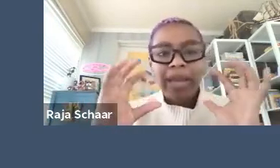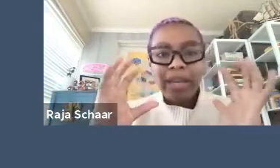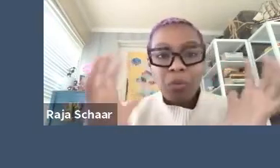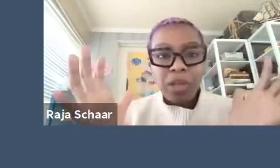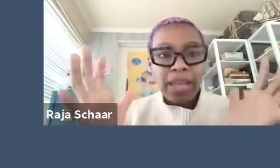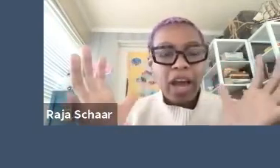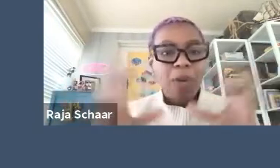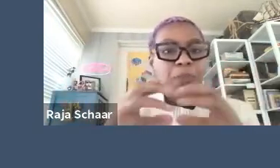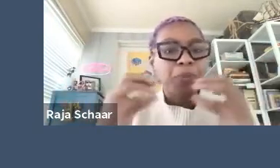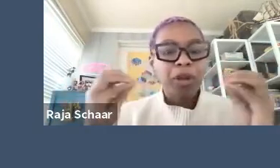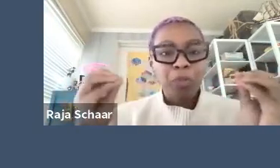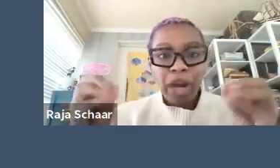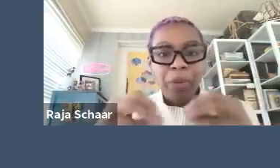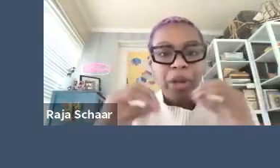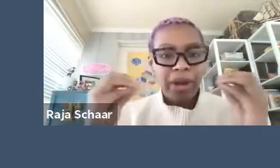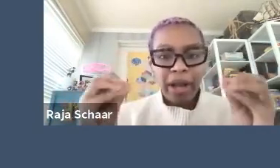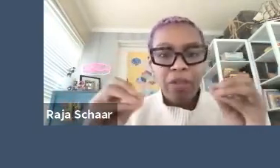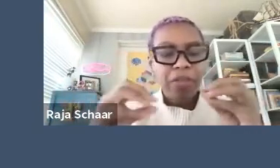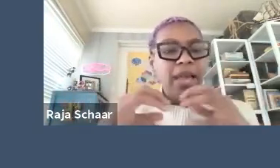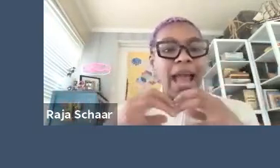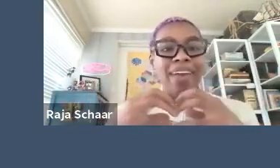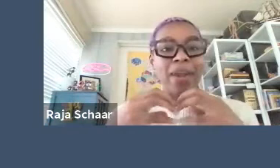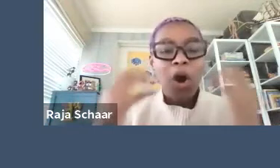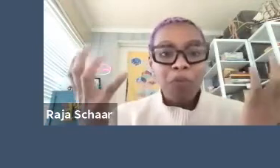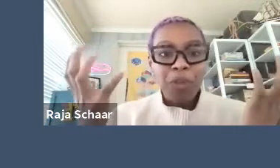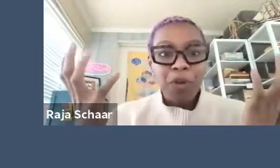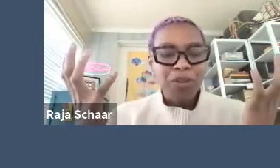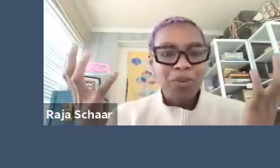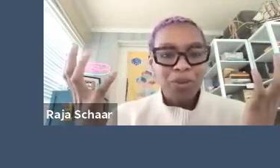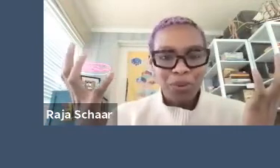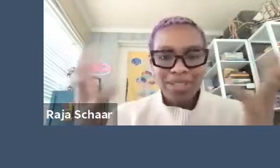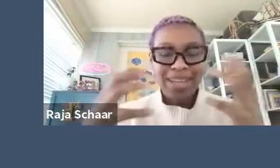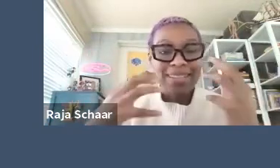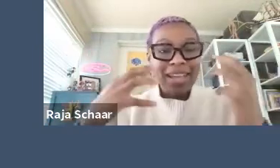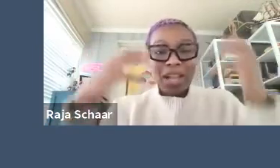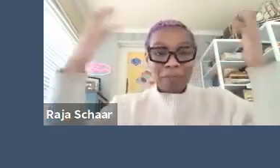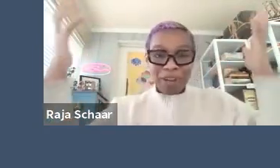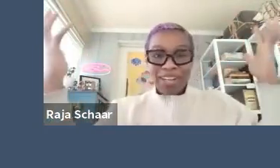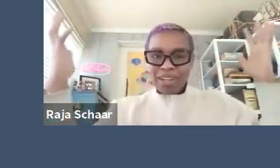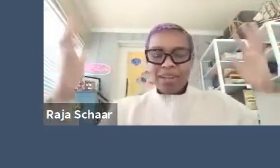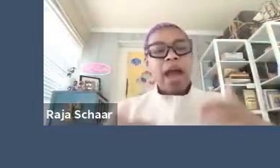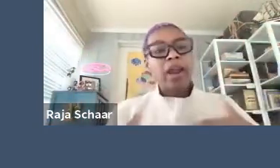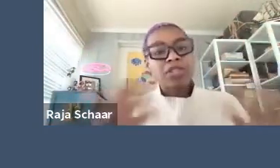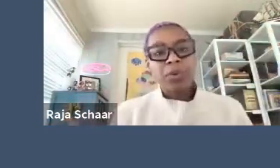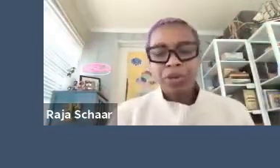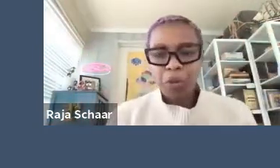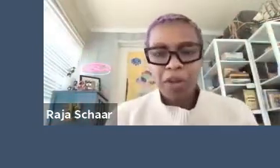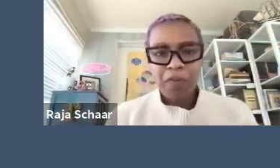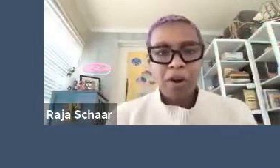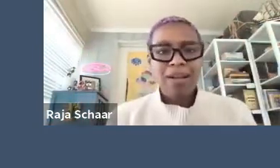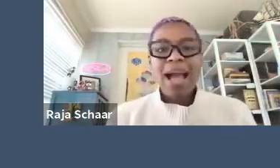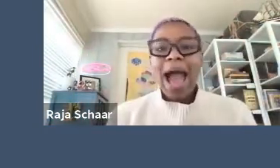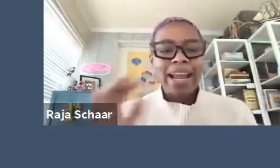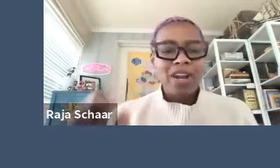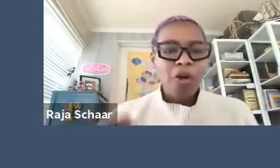how we can really help build more equity around health, and then hopefully move towards like this liberation and also a utopia